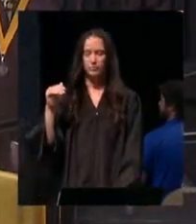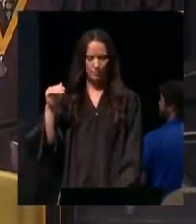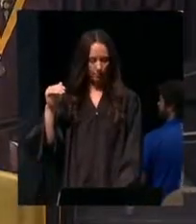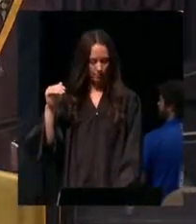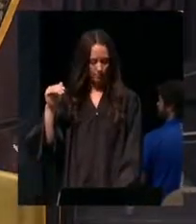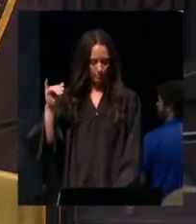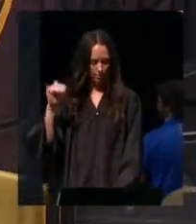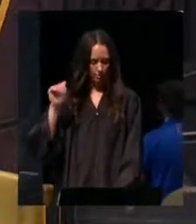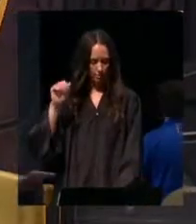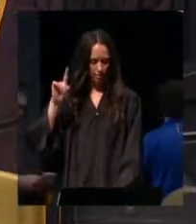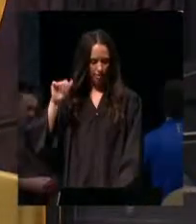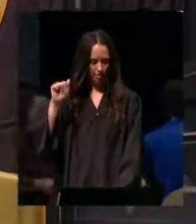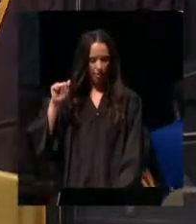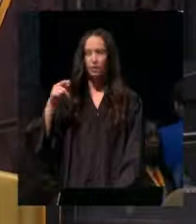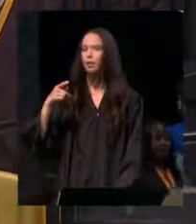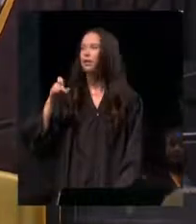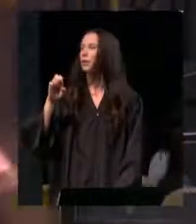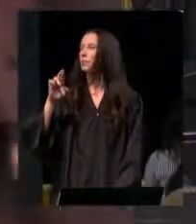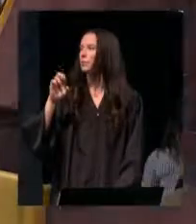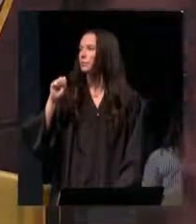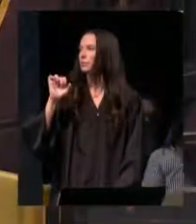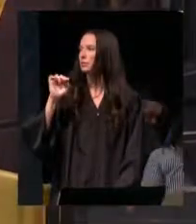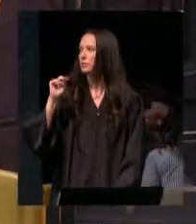Jada Persons.